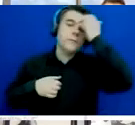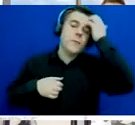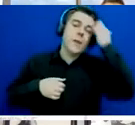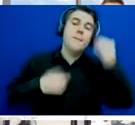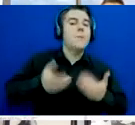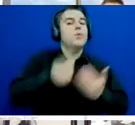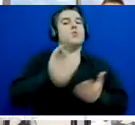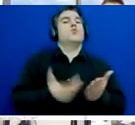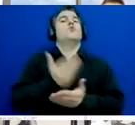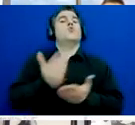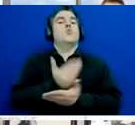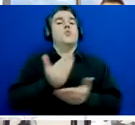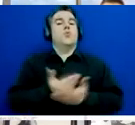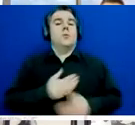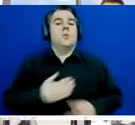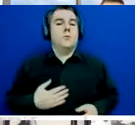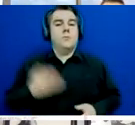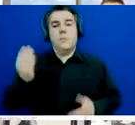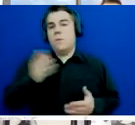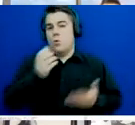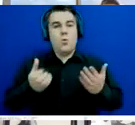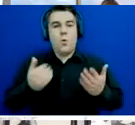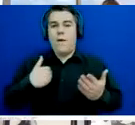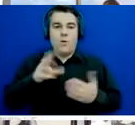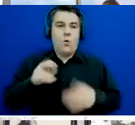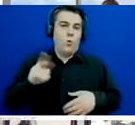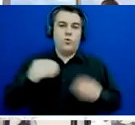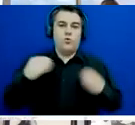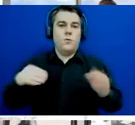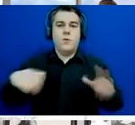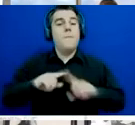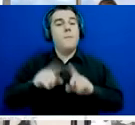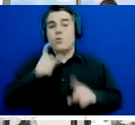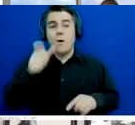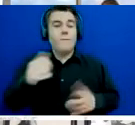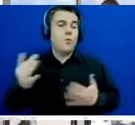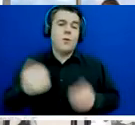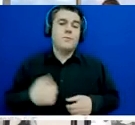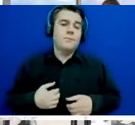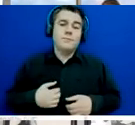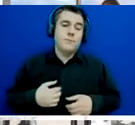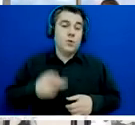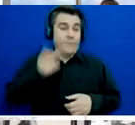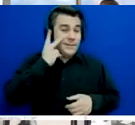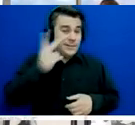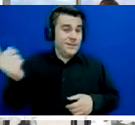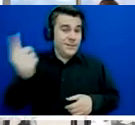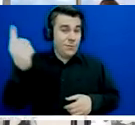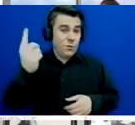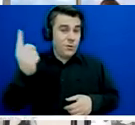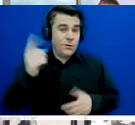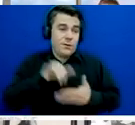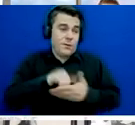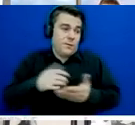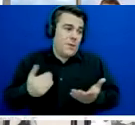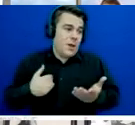new. You may not have your own story yet, but you don't have to wait, right? You've seen someone that